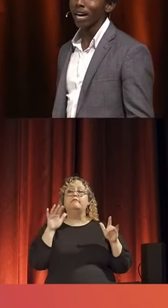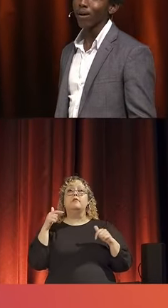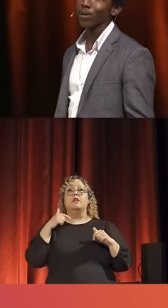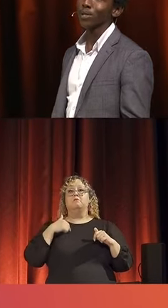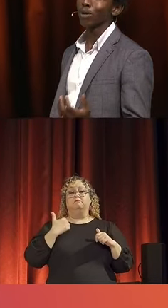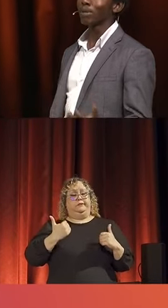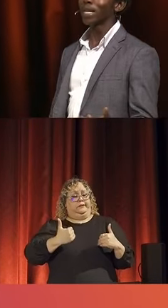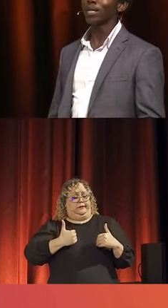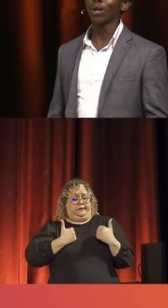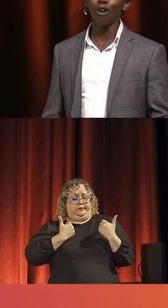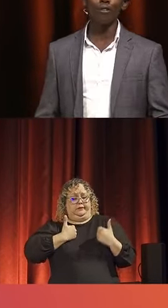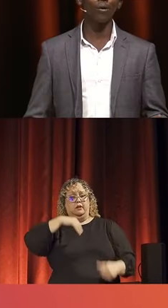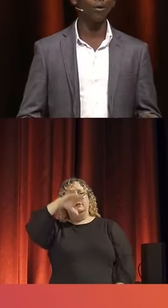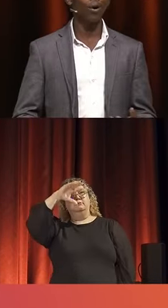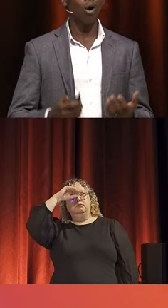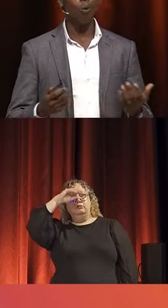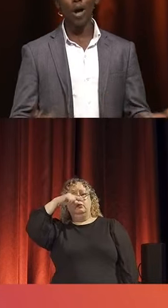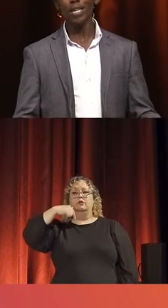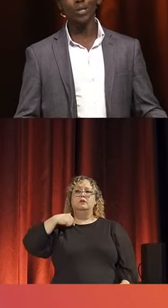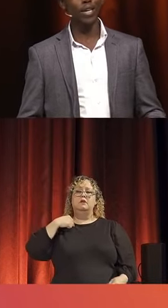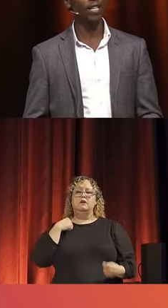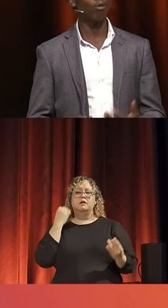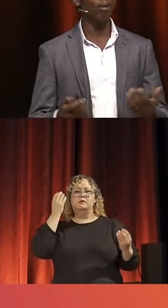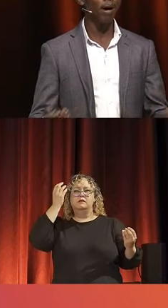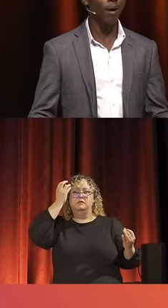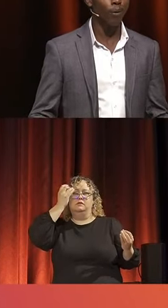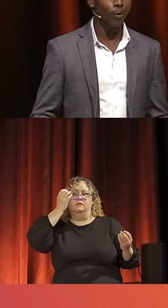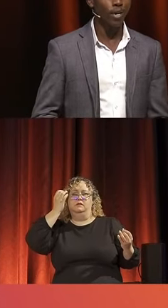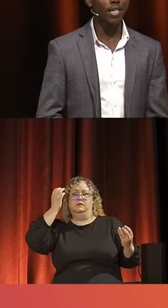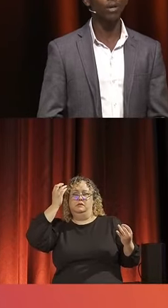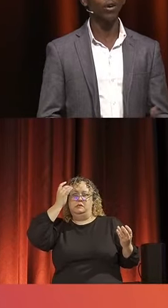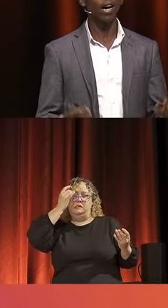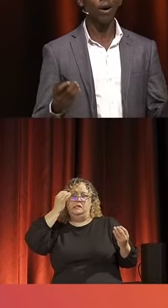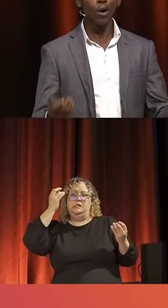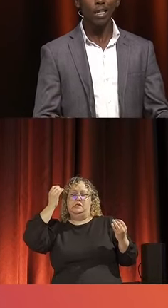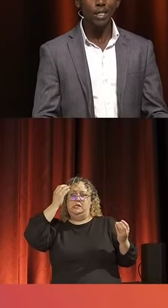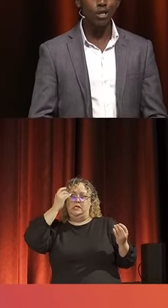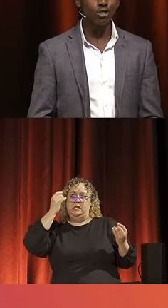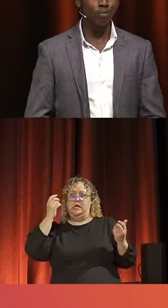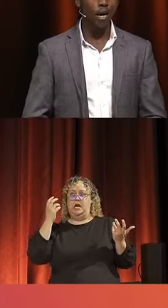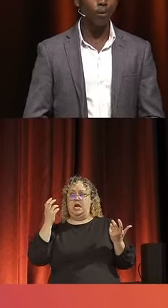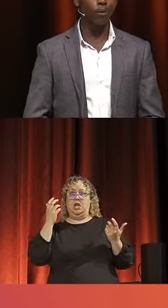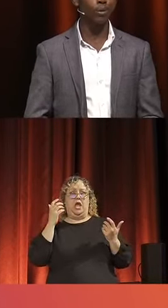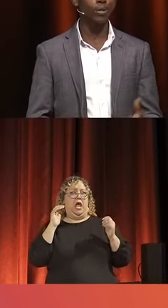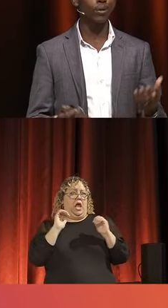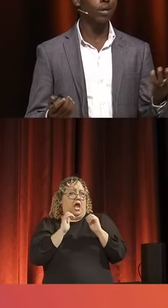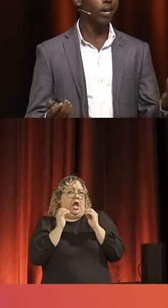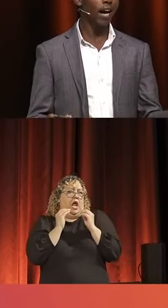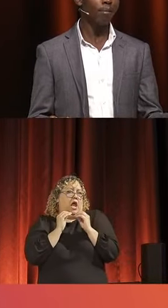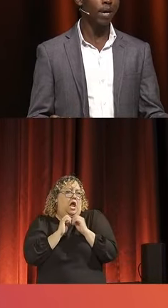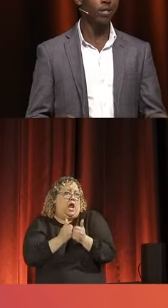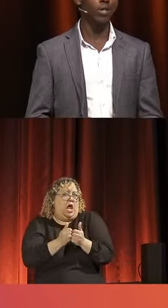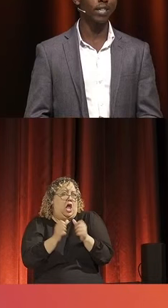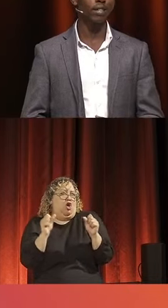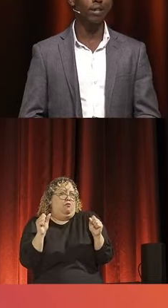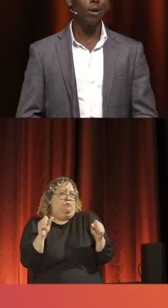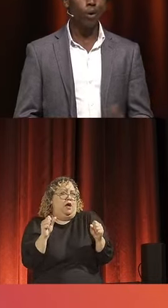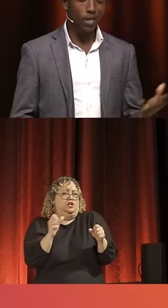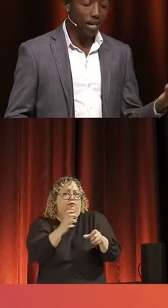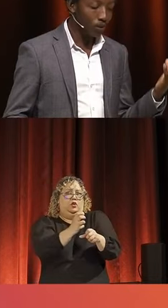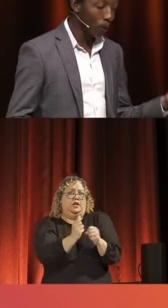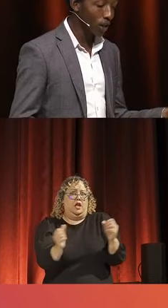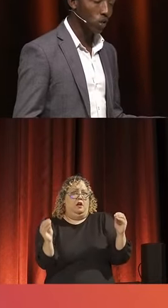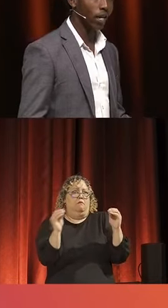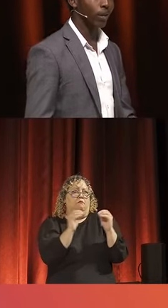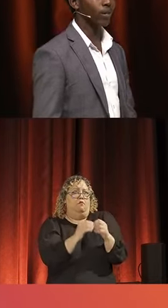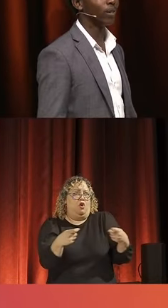many hours obsessing over ways to get more power, as our only source of power was our car battery. We only